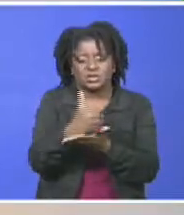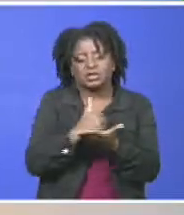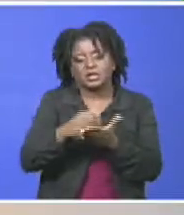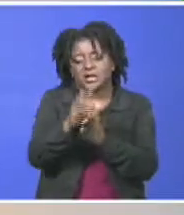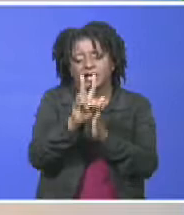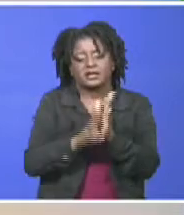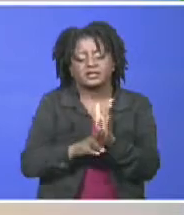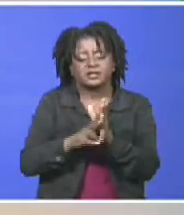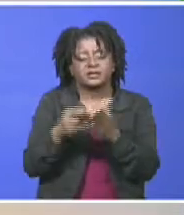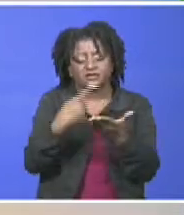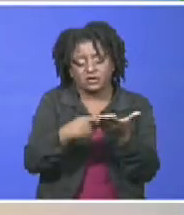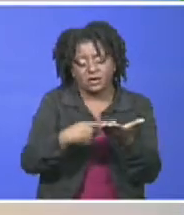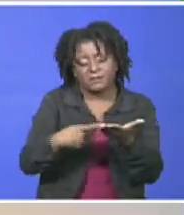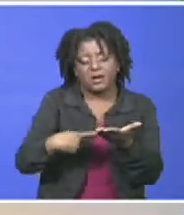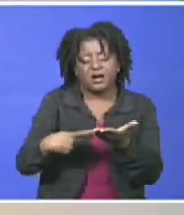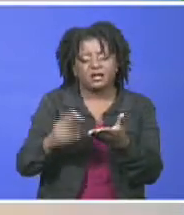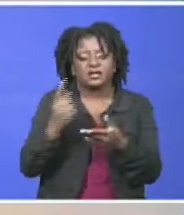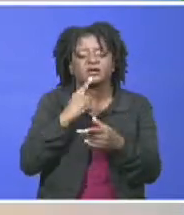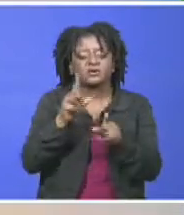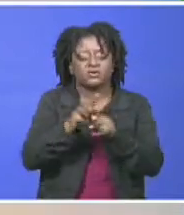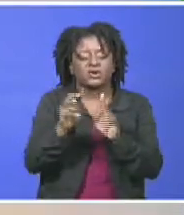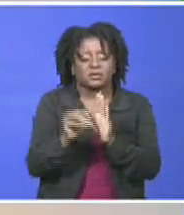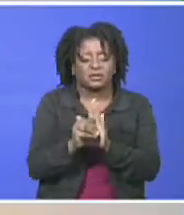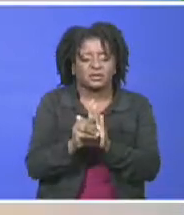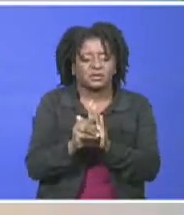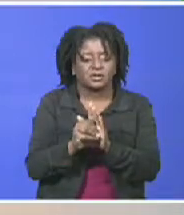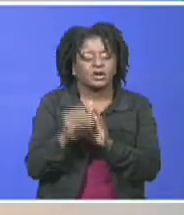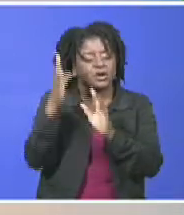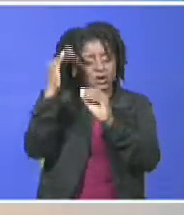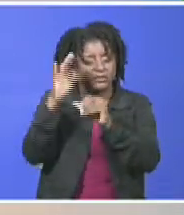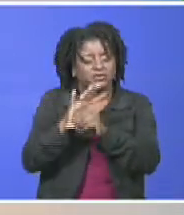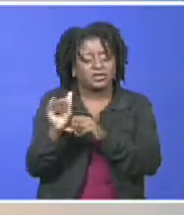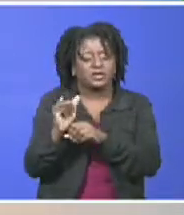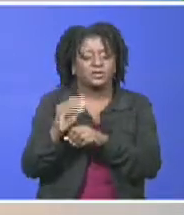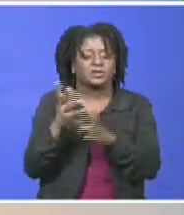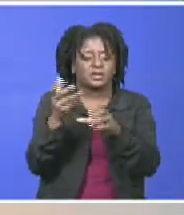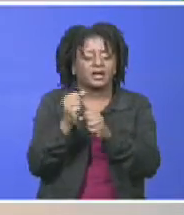I've started the work on that proposal. So hopefully we'll be able to get that